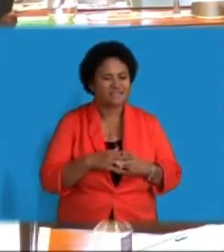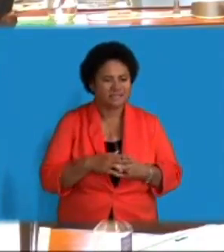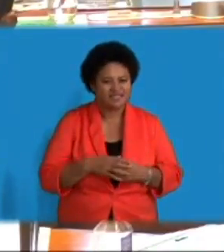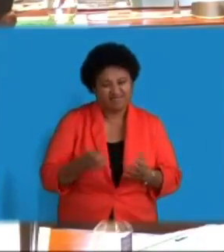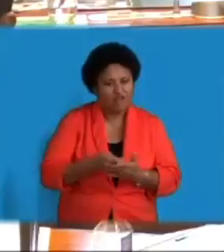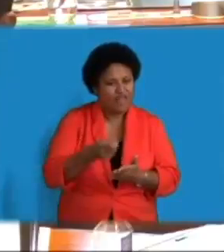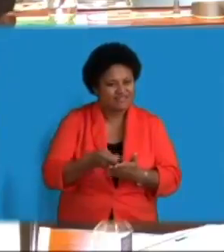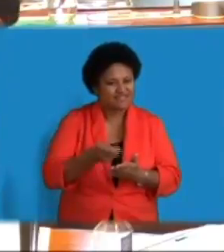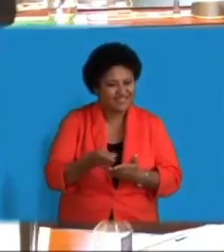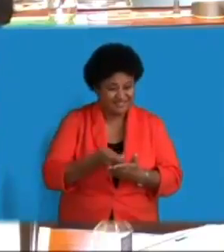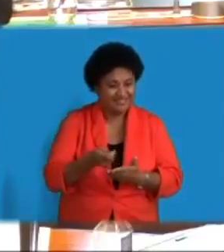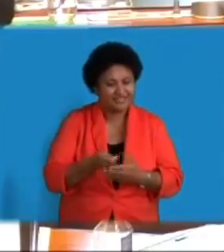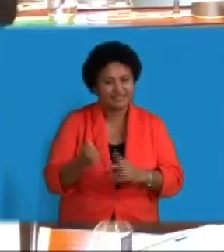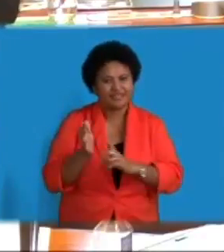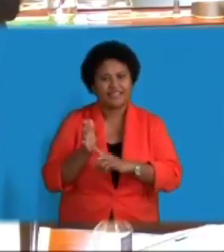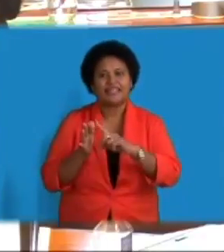Speaker,